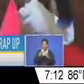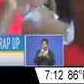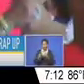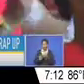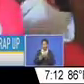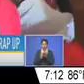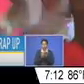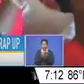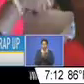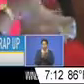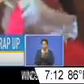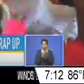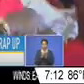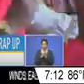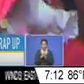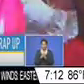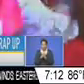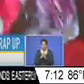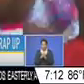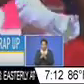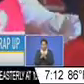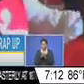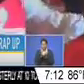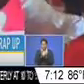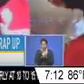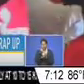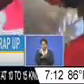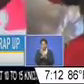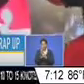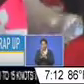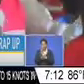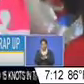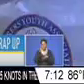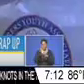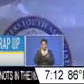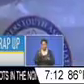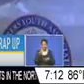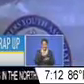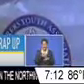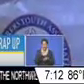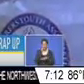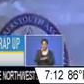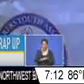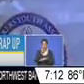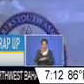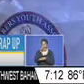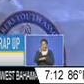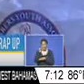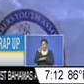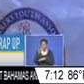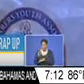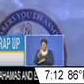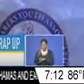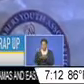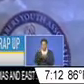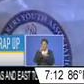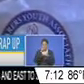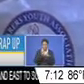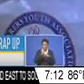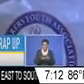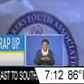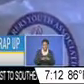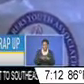support our efforts. You just want to be here at Malia 7 p.m. tomorrow to get a seat, because guess what? We have